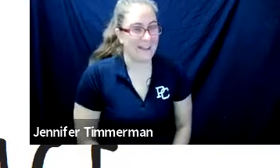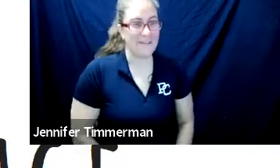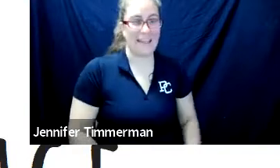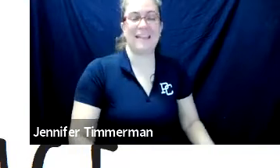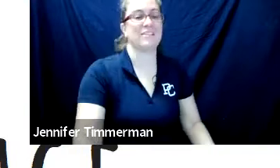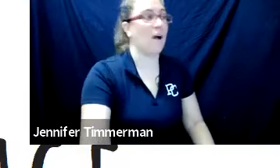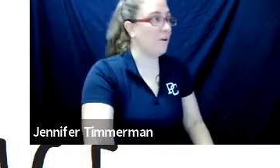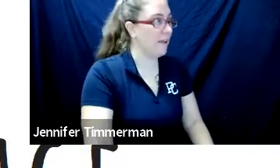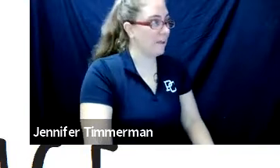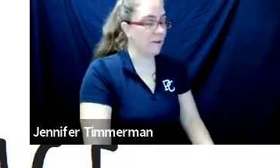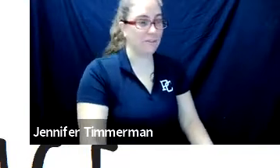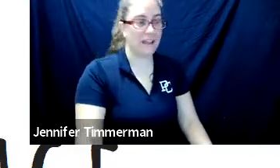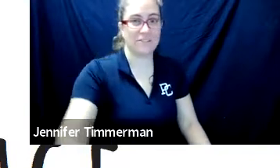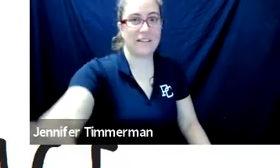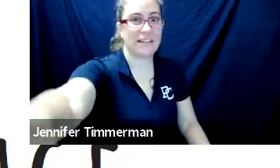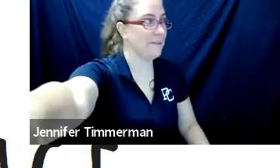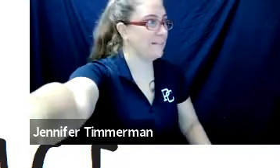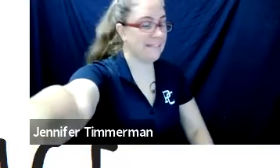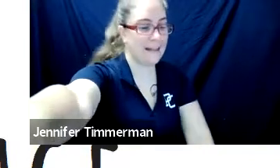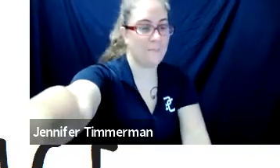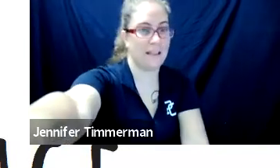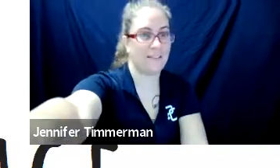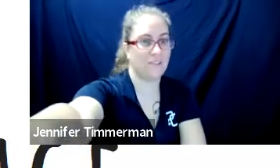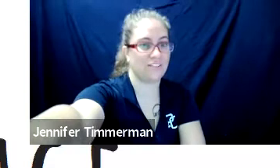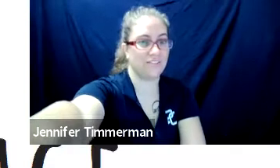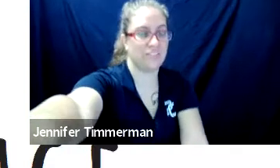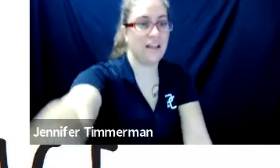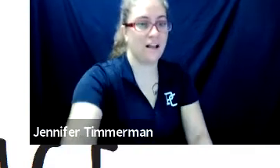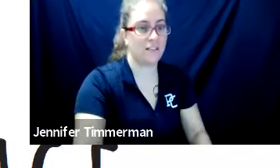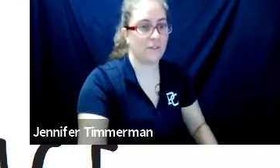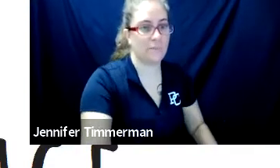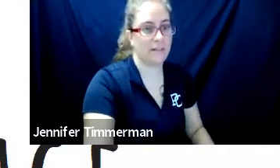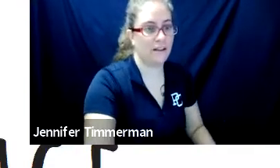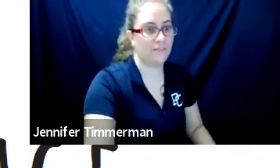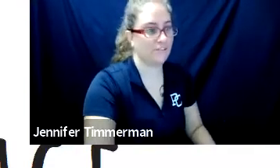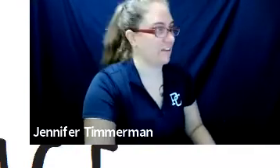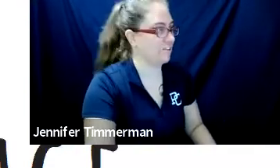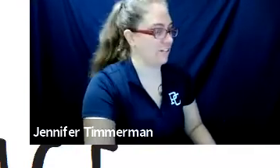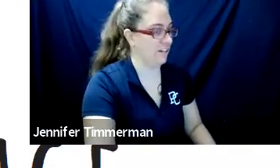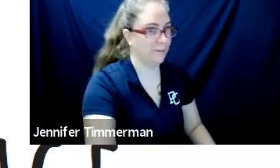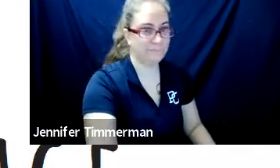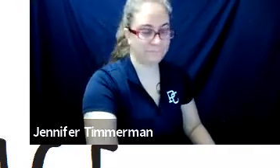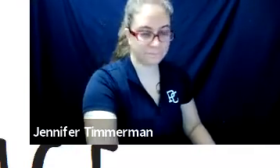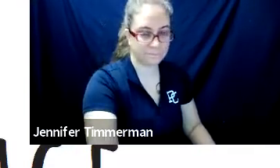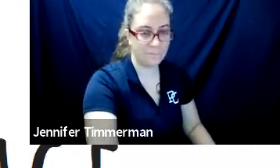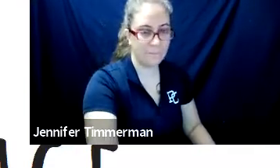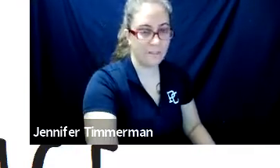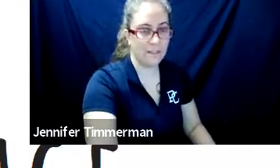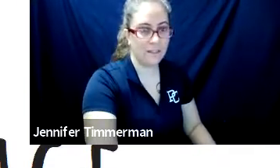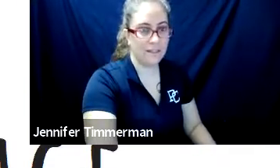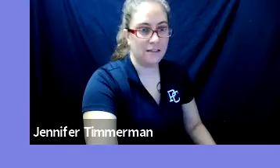Awesome. Okay, so I'll go ahead while you guys are getting cameras set up and give you guys just a little bit of introduction here.